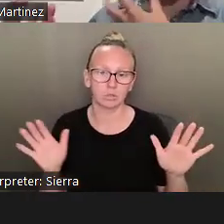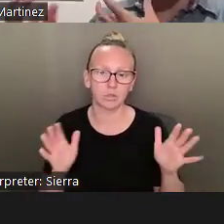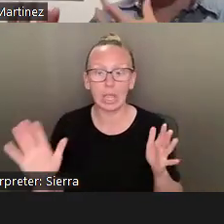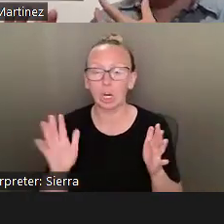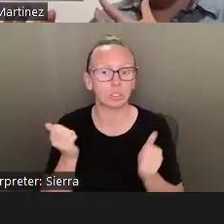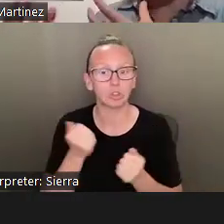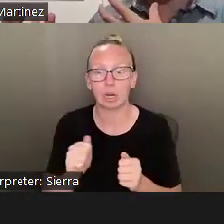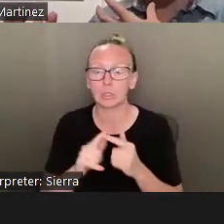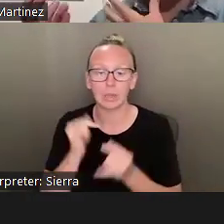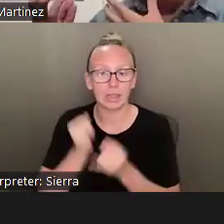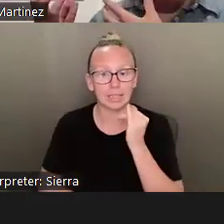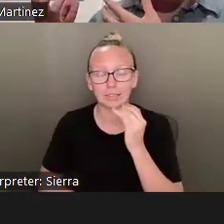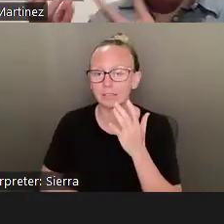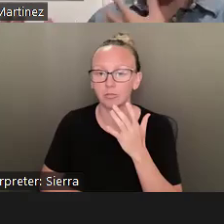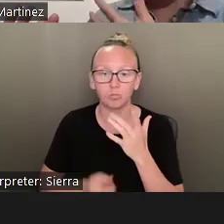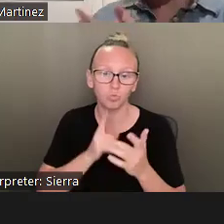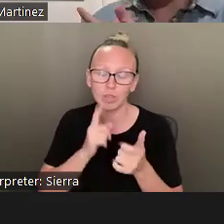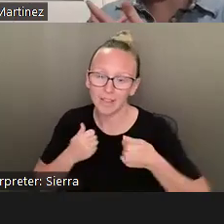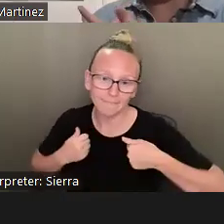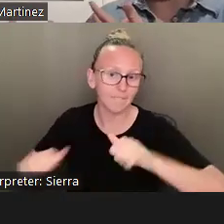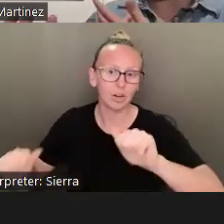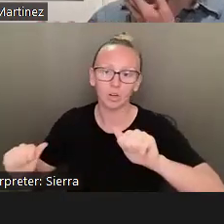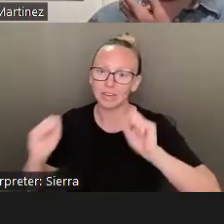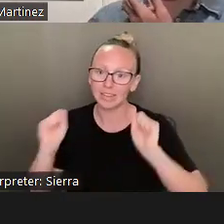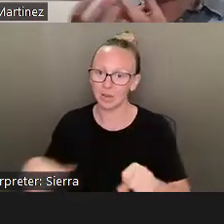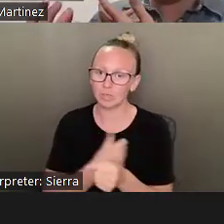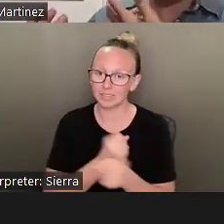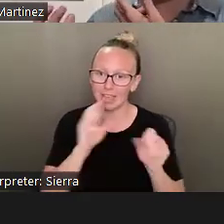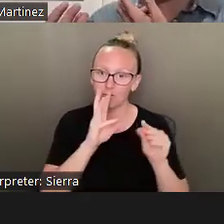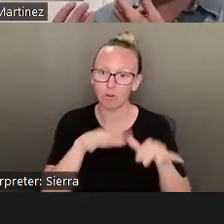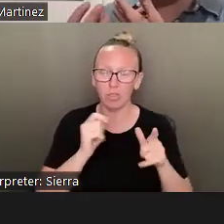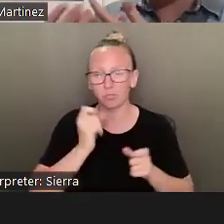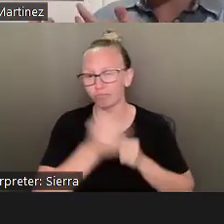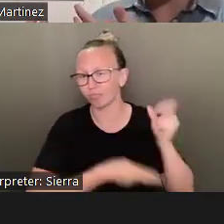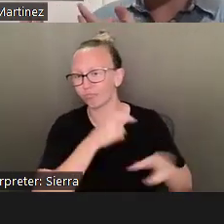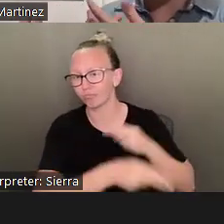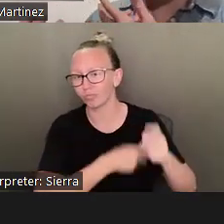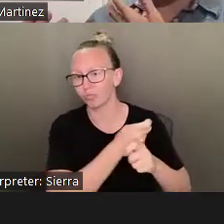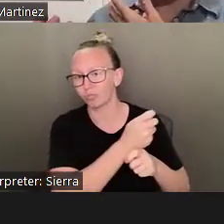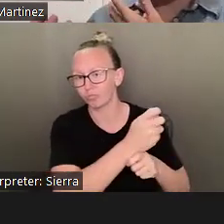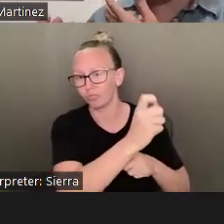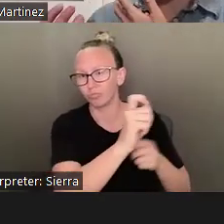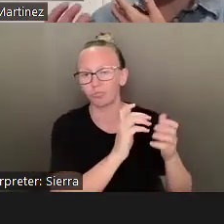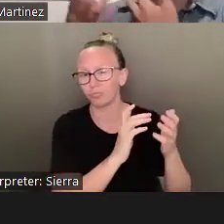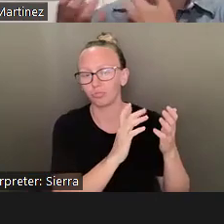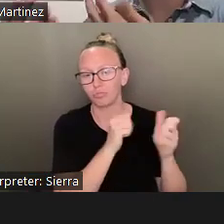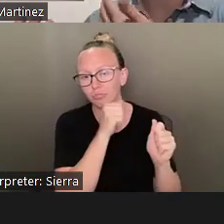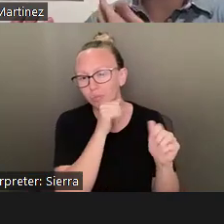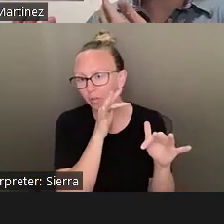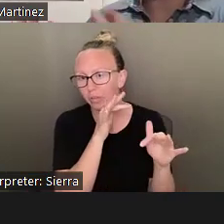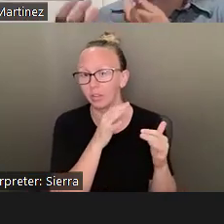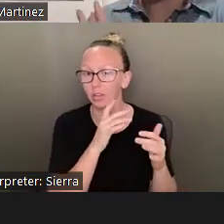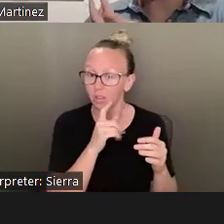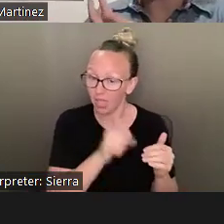Mary, like last ditch effort of like, can we save a river that has been polluted into oblivion? You know, do we have to make it a